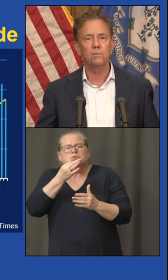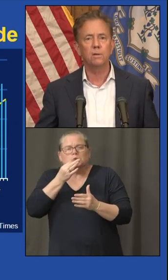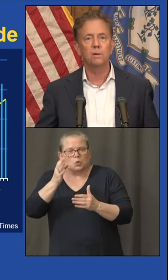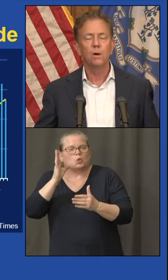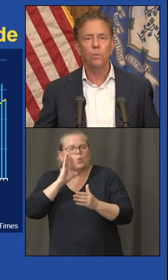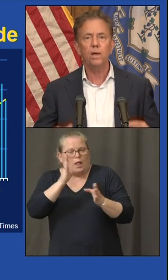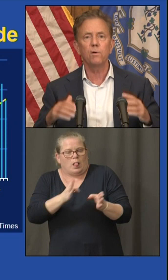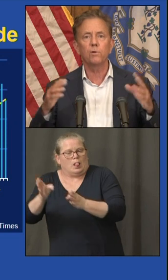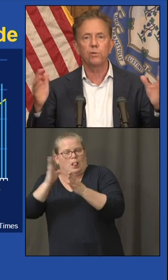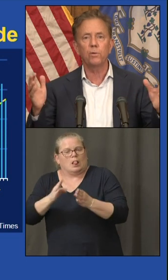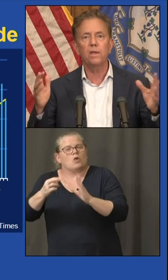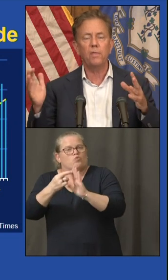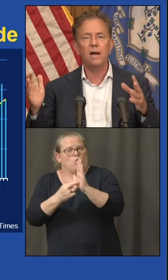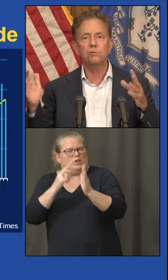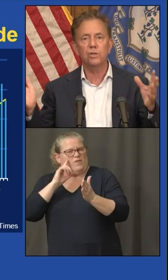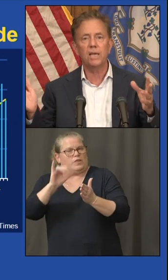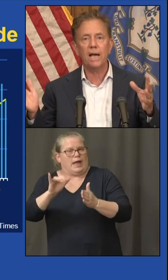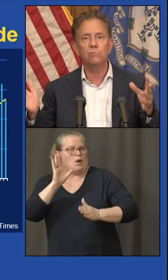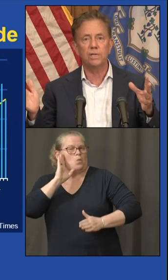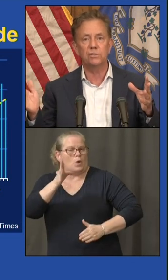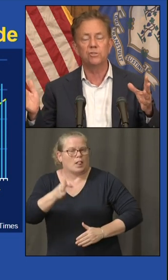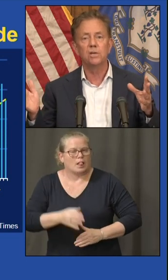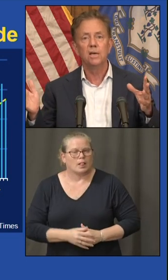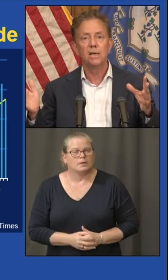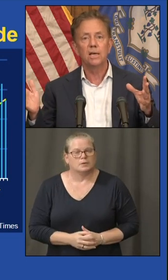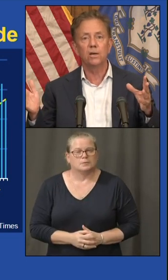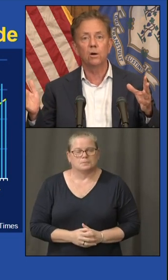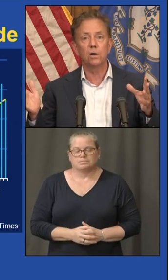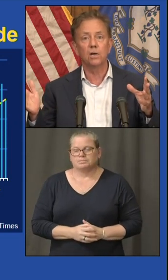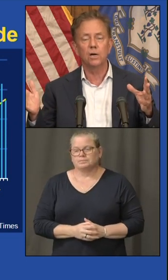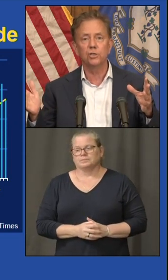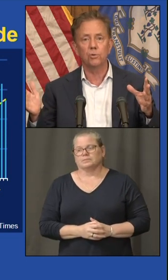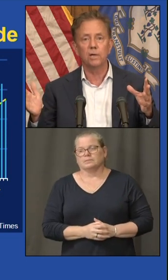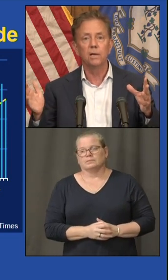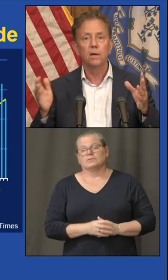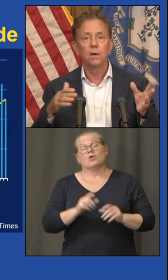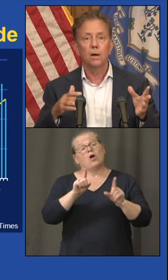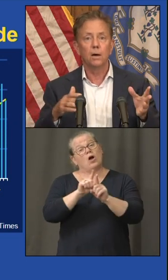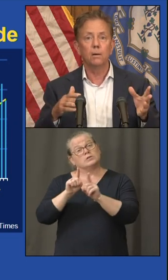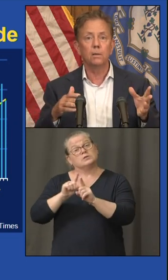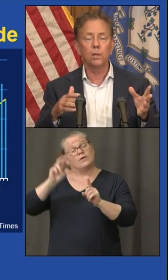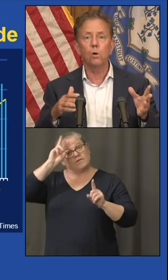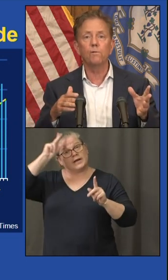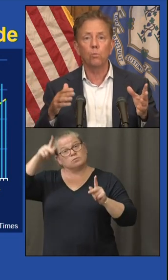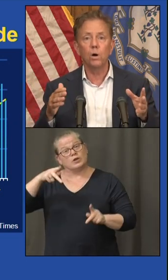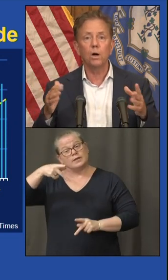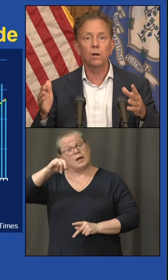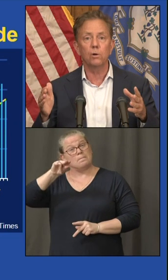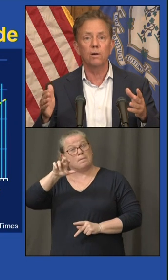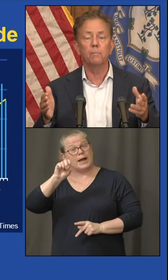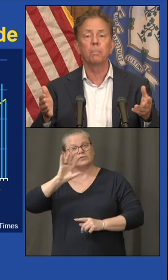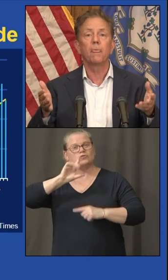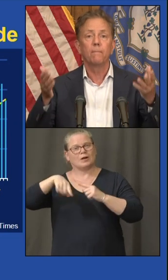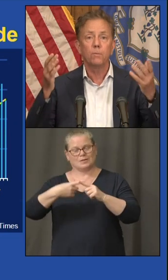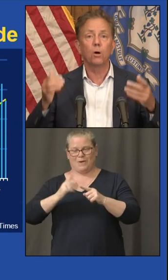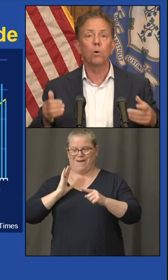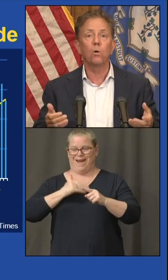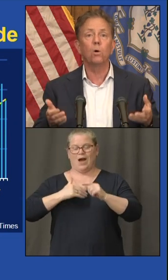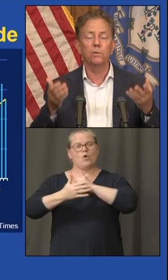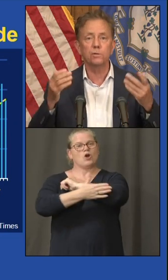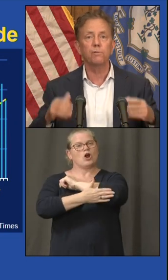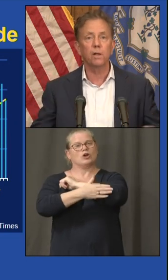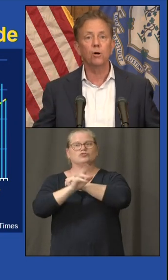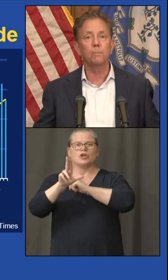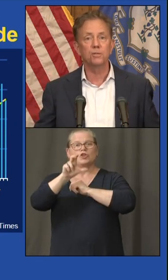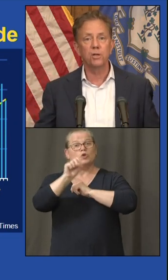pointed out that we have over 3,000 counties in our country. A little over 100 of them are where